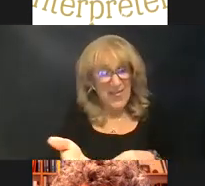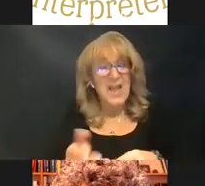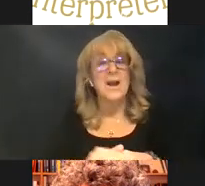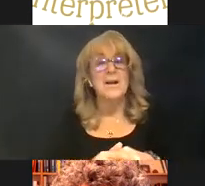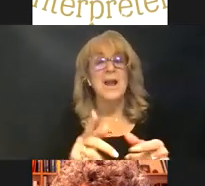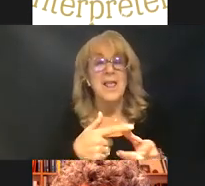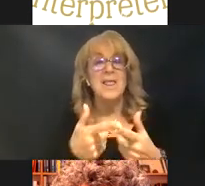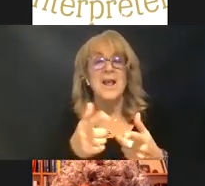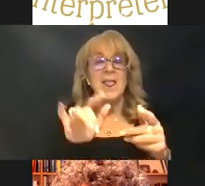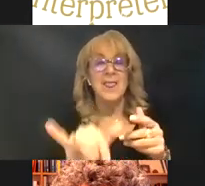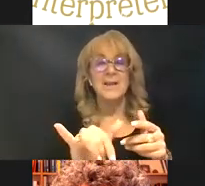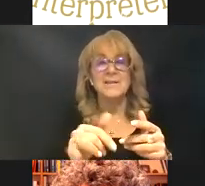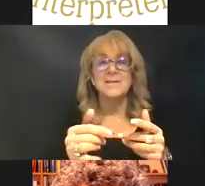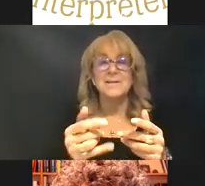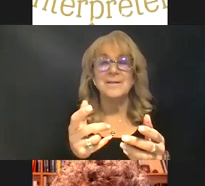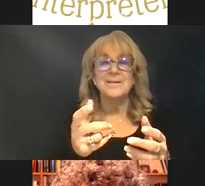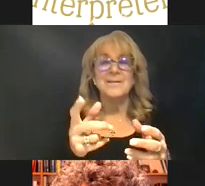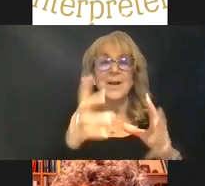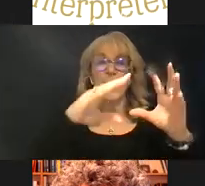extinguishes the candle.